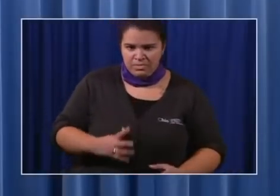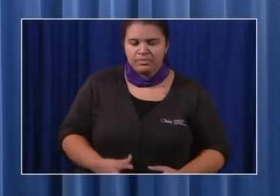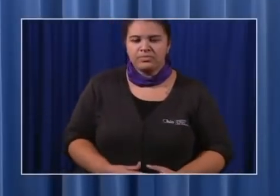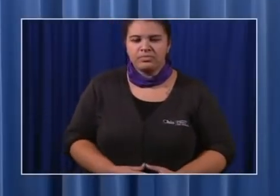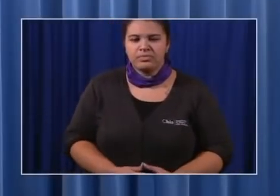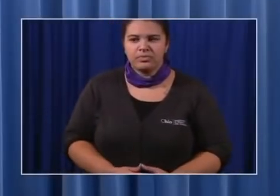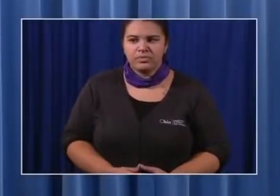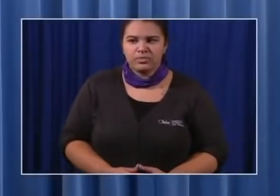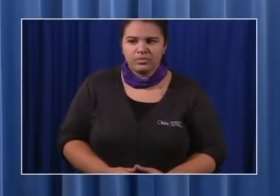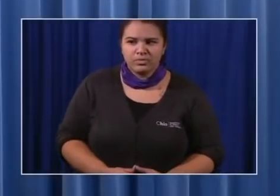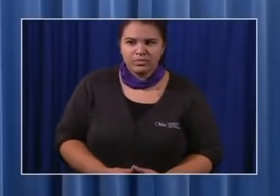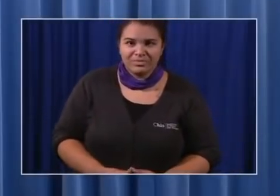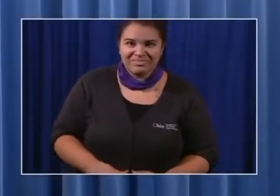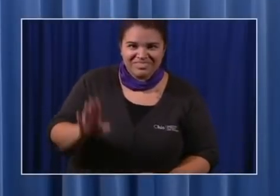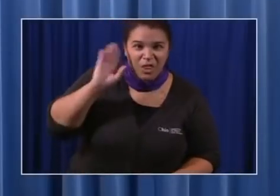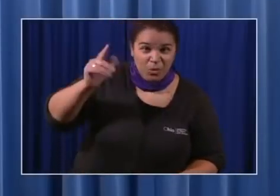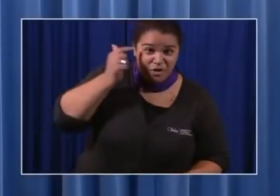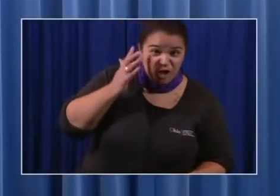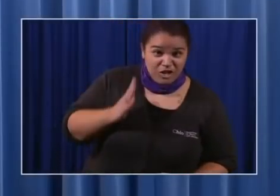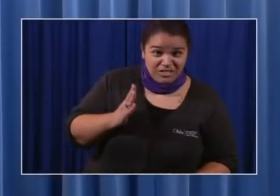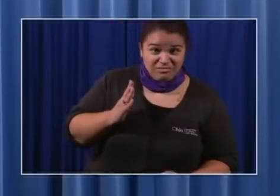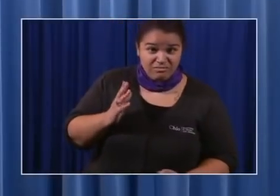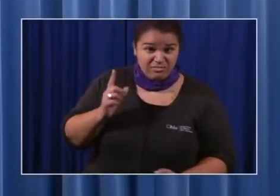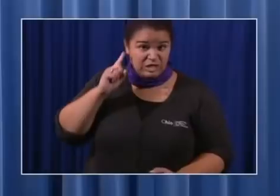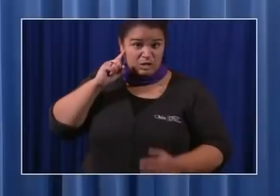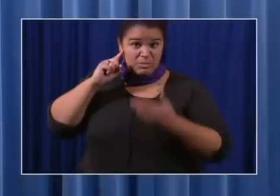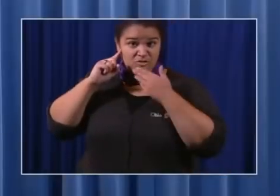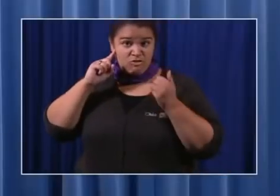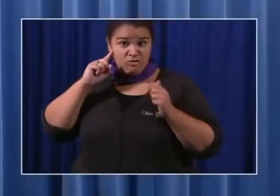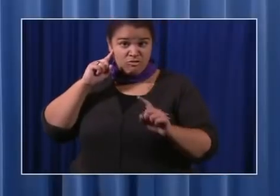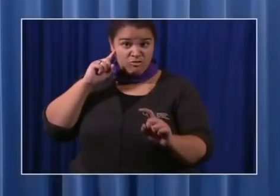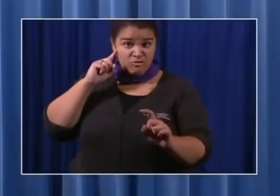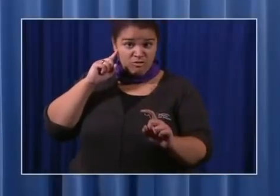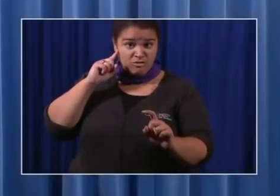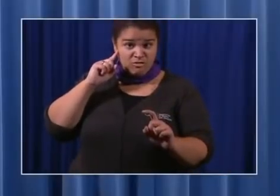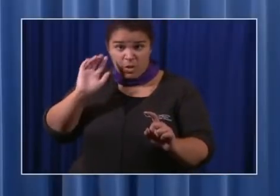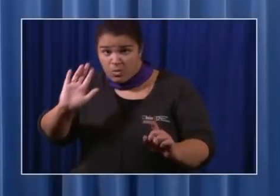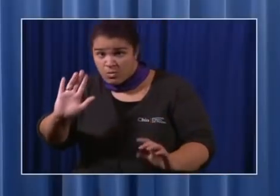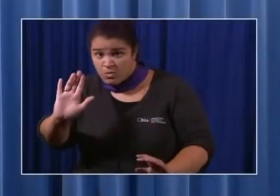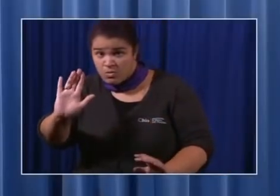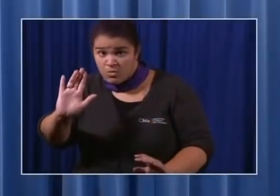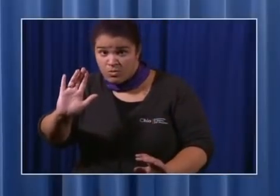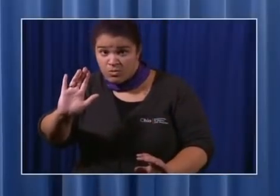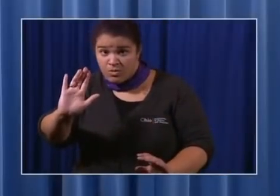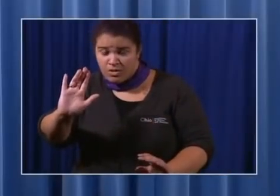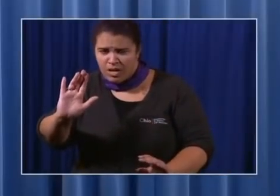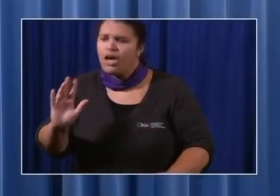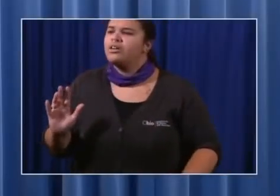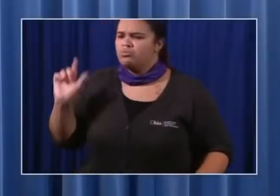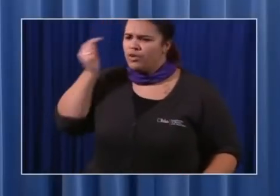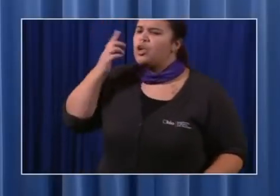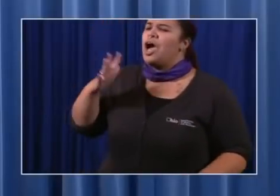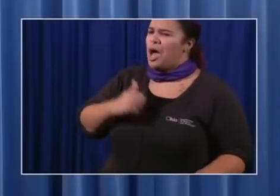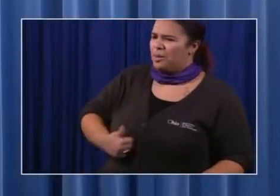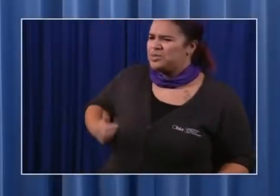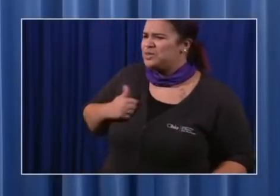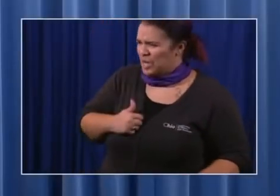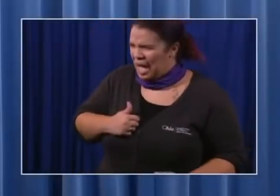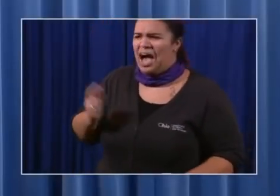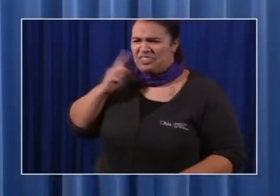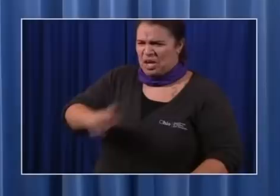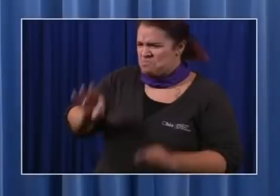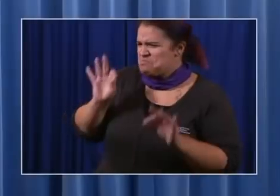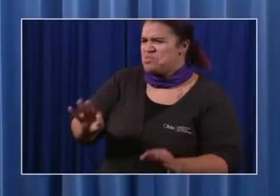Try now. Hi, Governor. Can you hear me? Hello? Sorry about that. Now we're in business, I